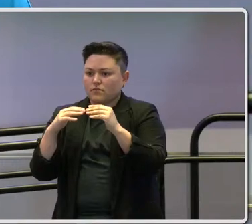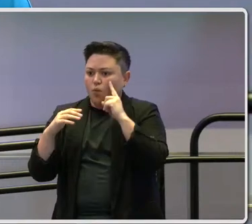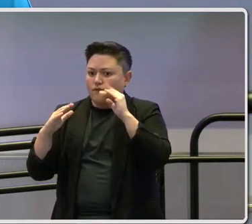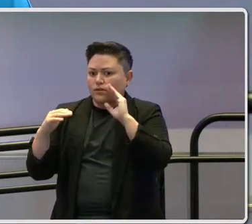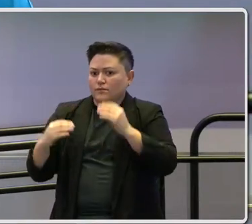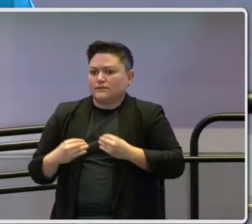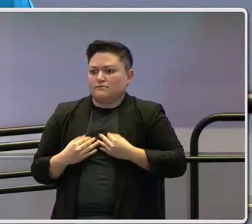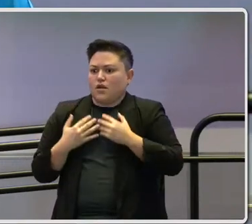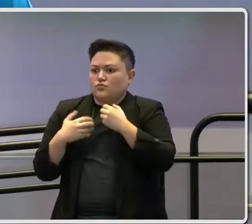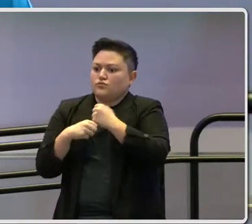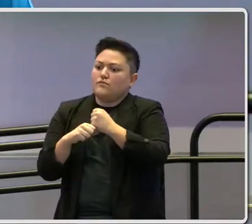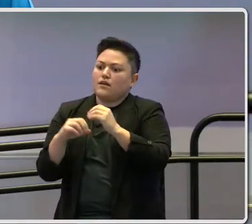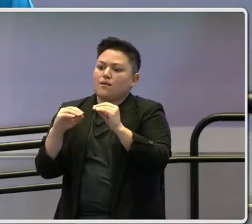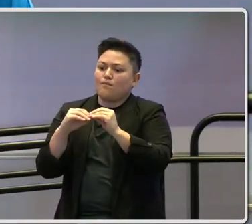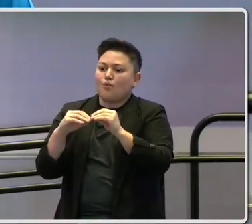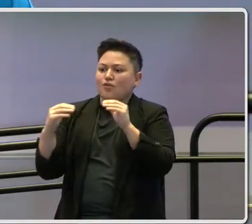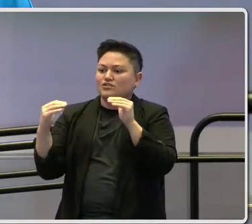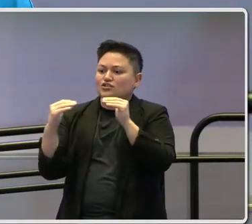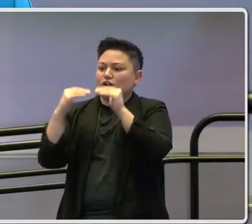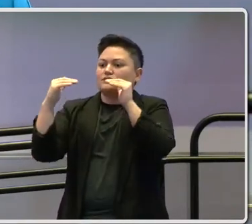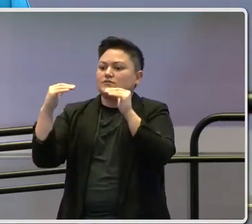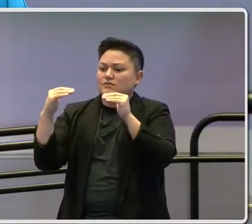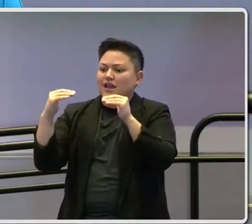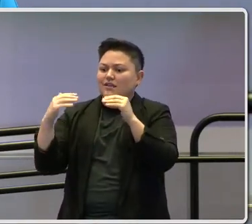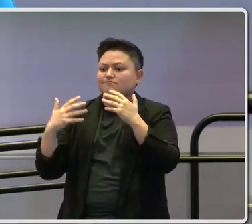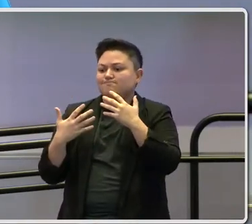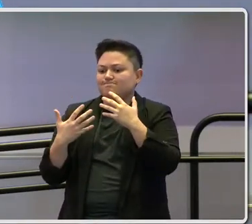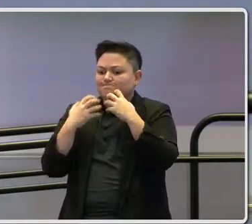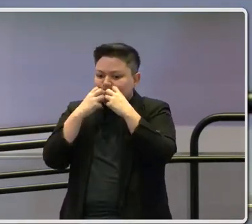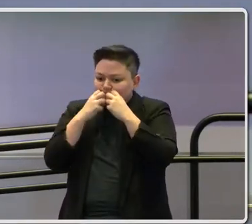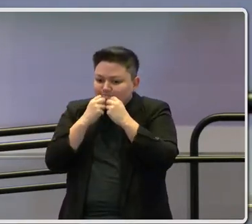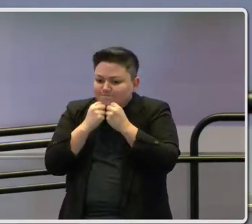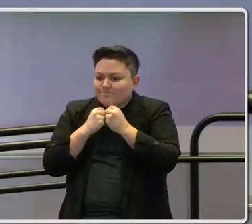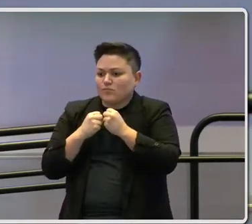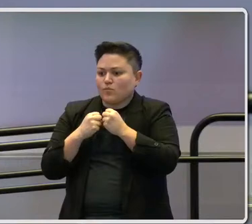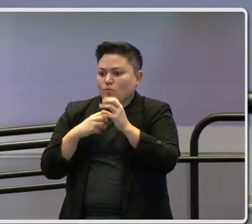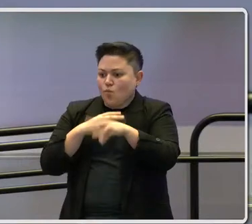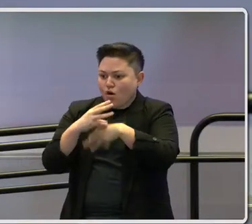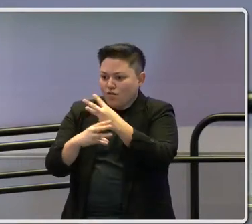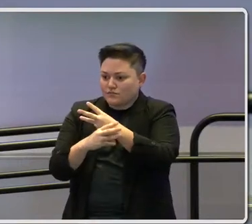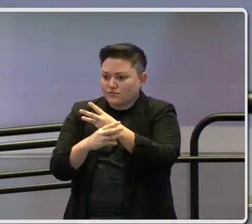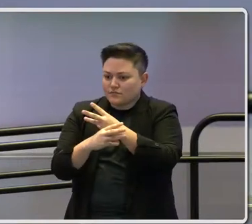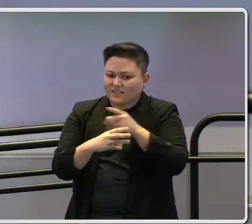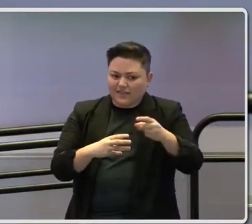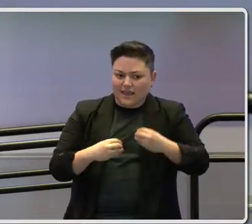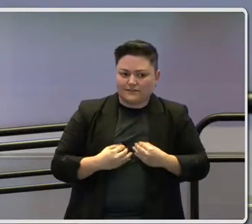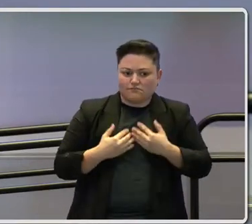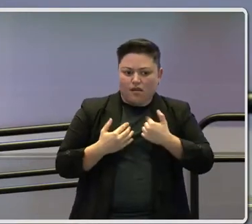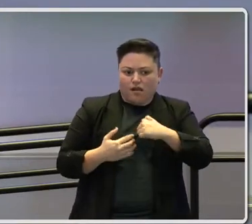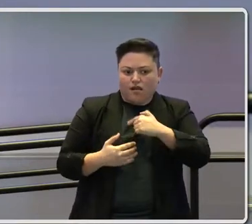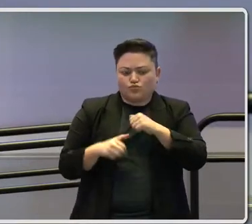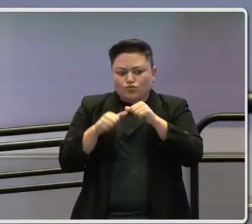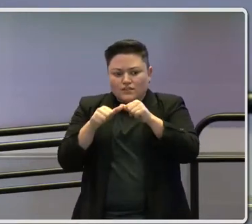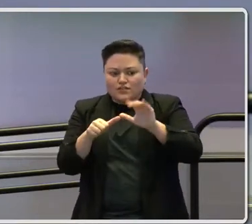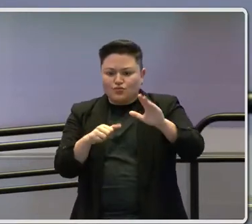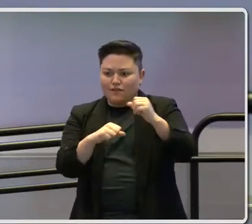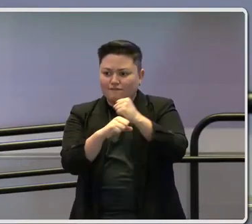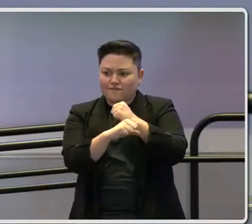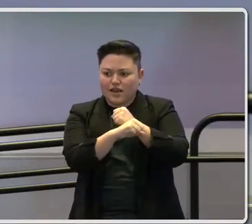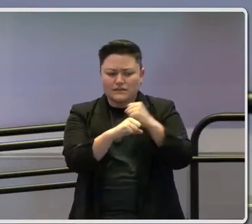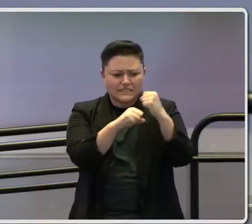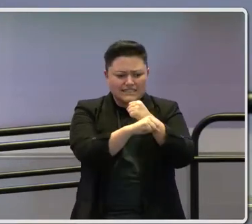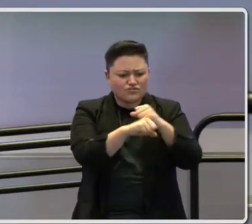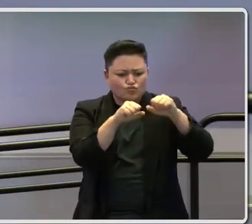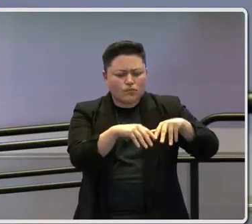world. And they inspire us to continue their legacy of activism and advocacy.